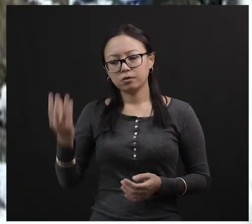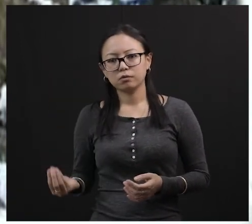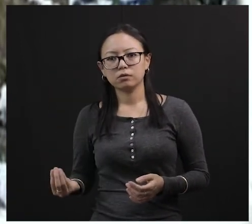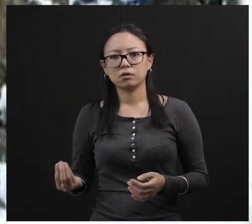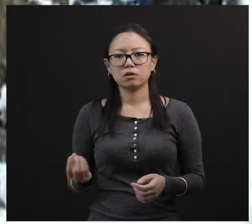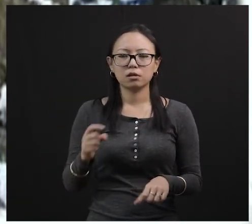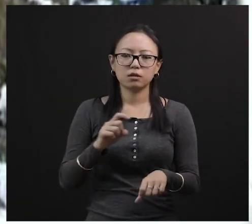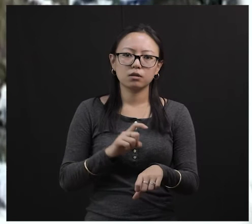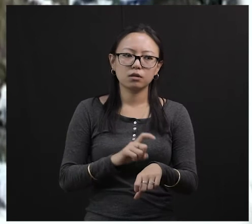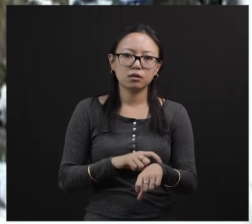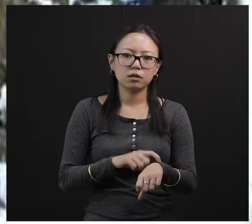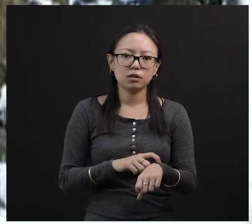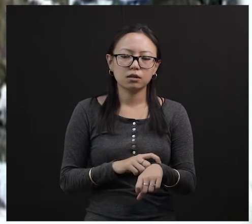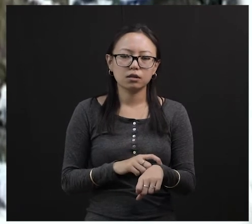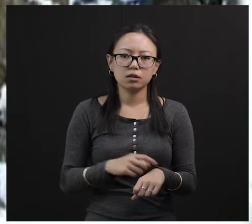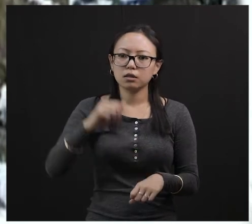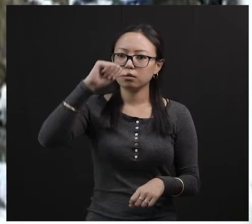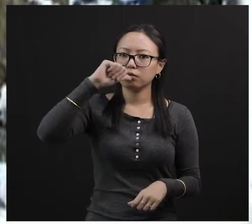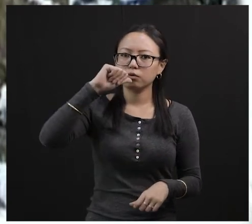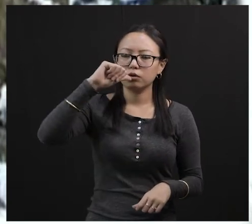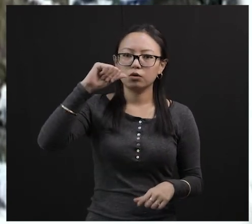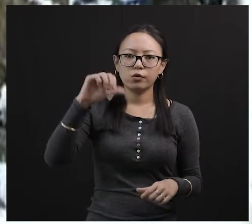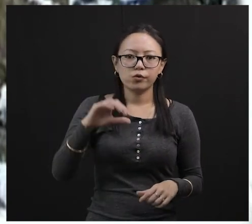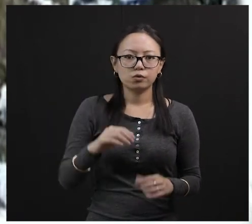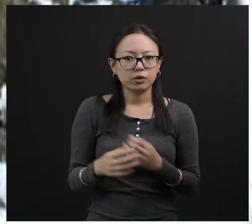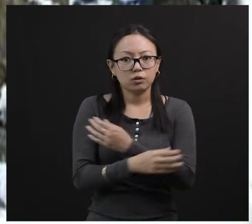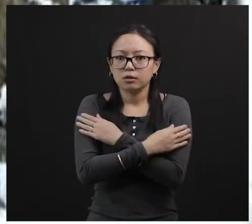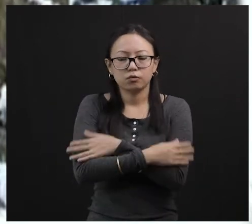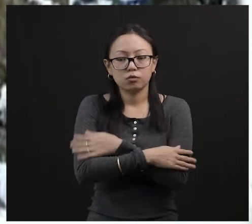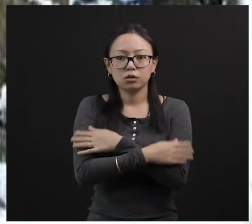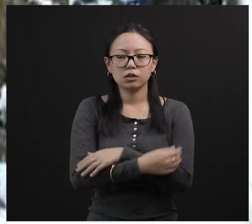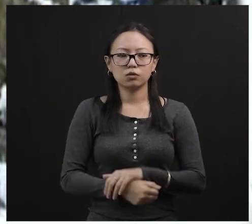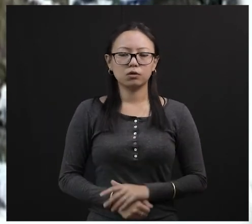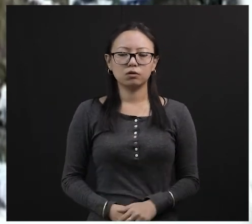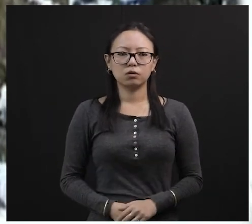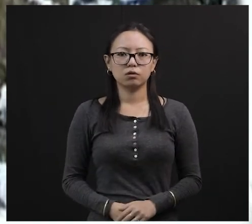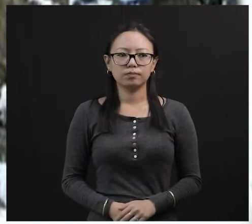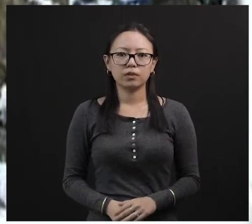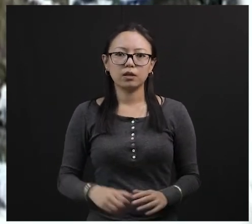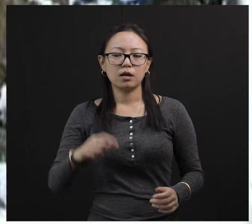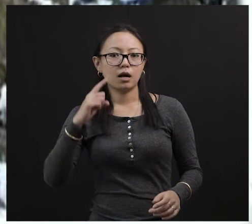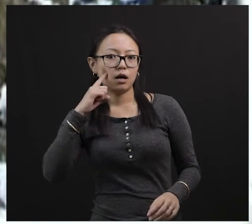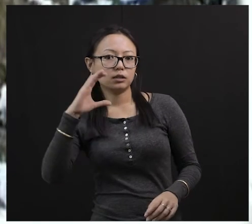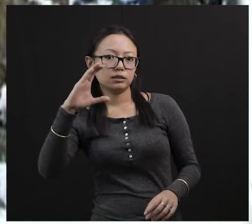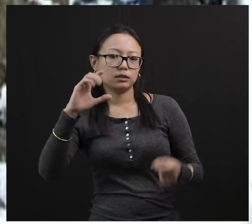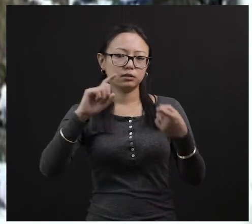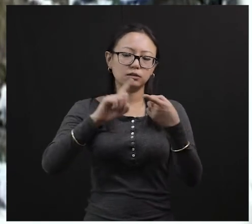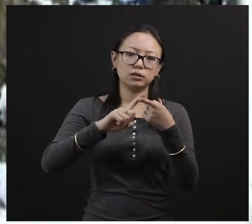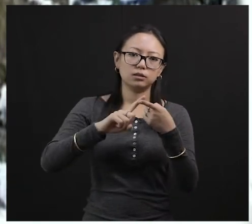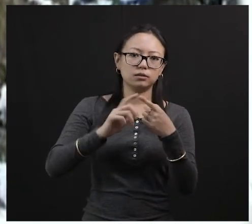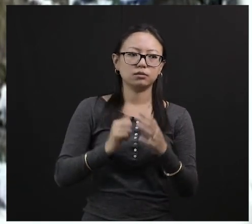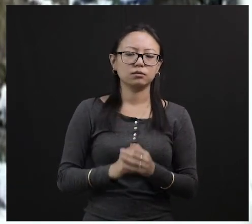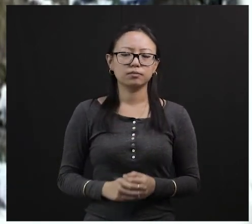water will freeze. They get frozen up. Okay, they become ice. And when they